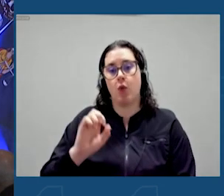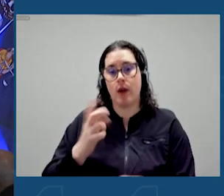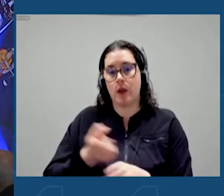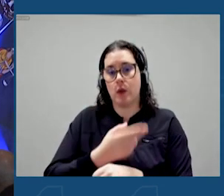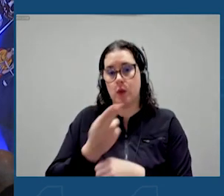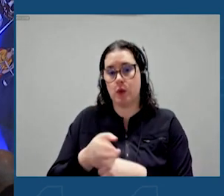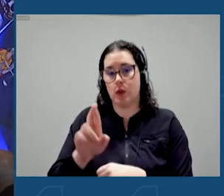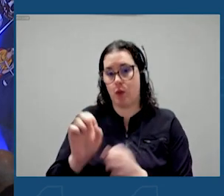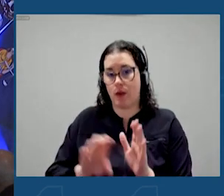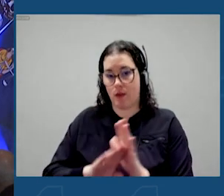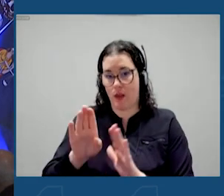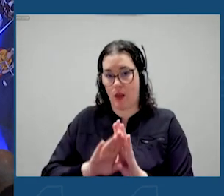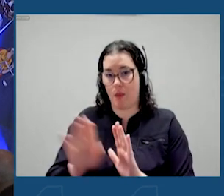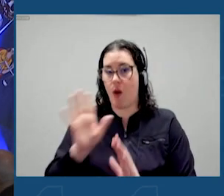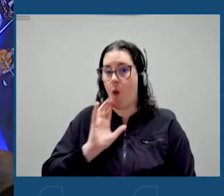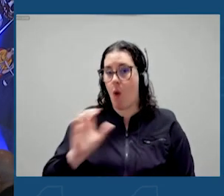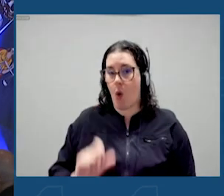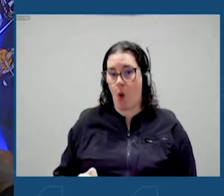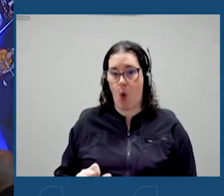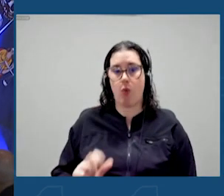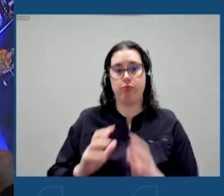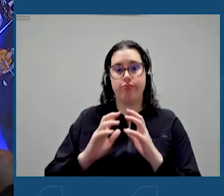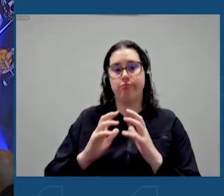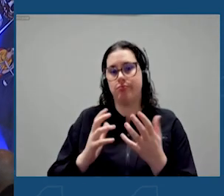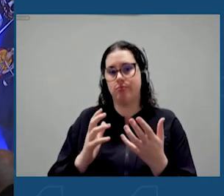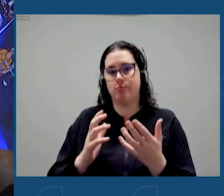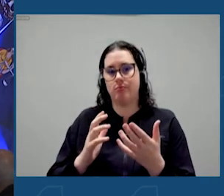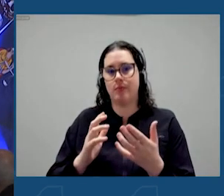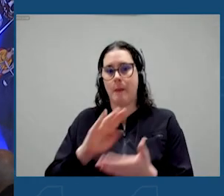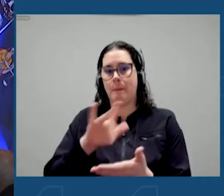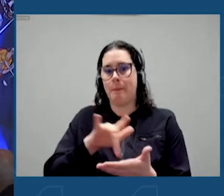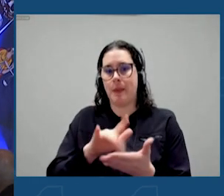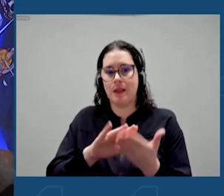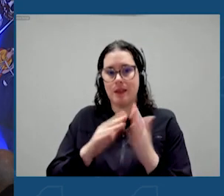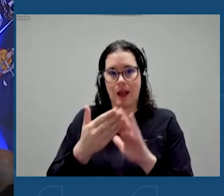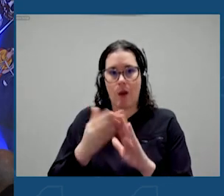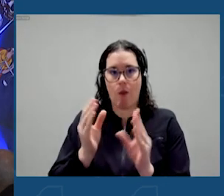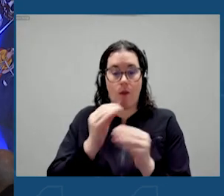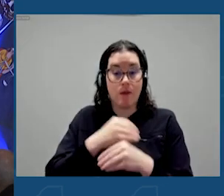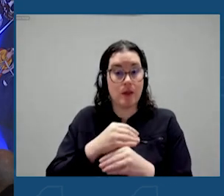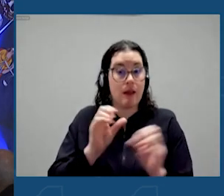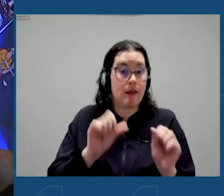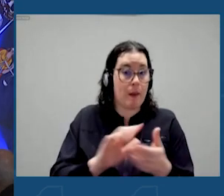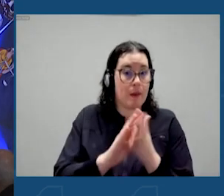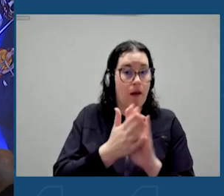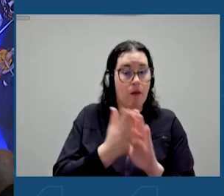outdated midtown office buildings, whether for housing or for